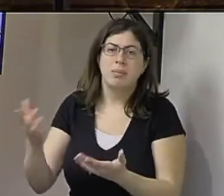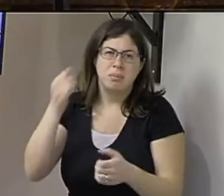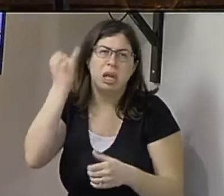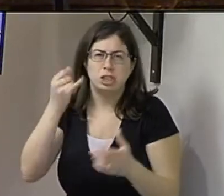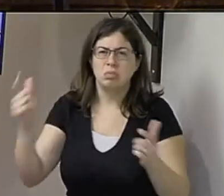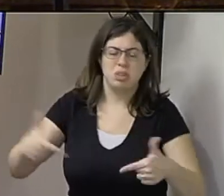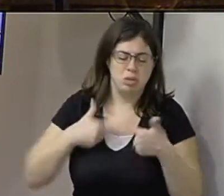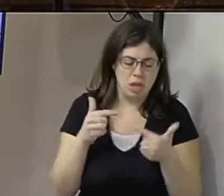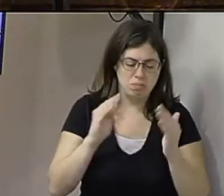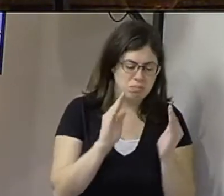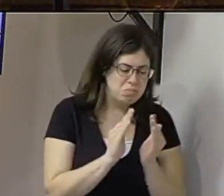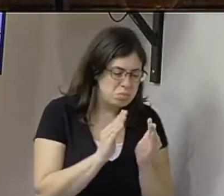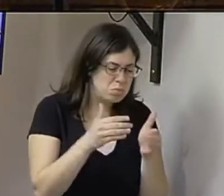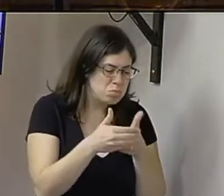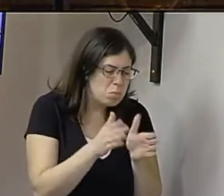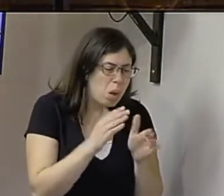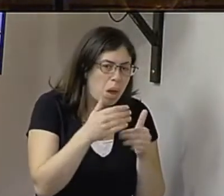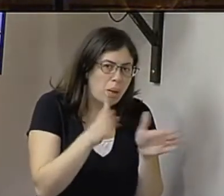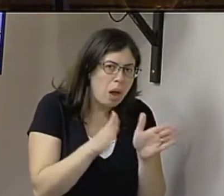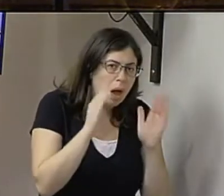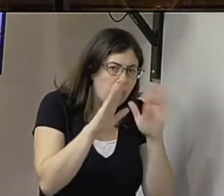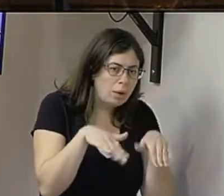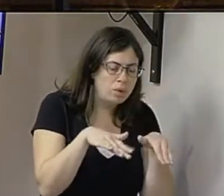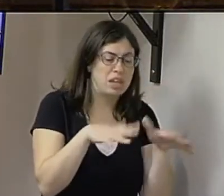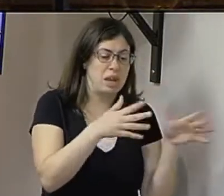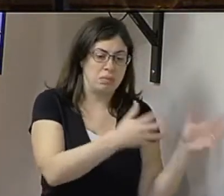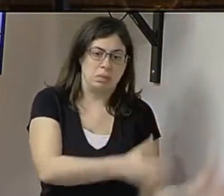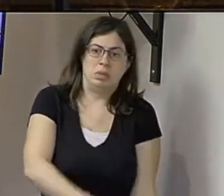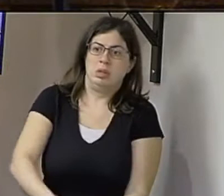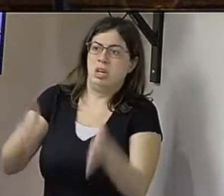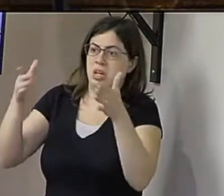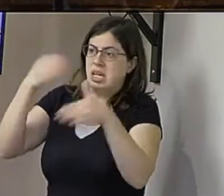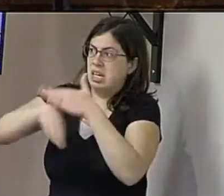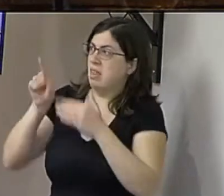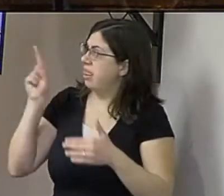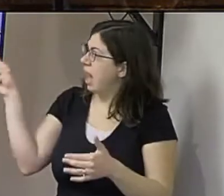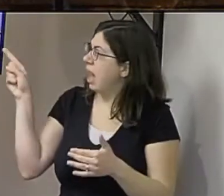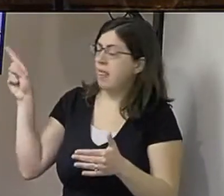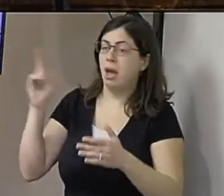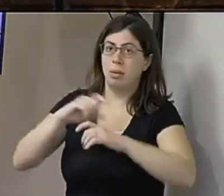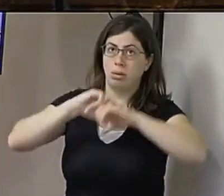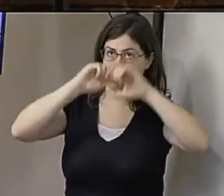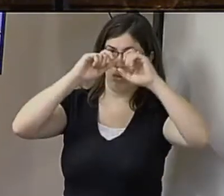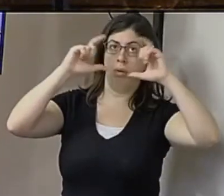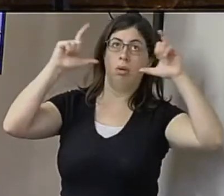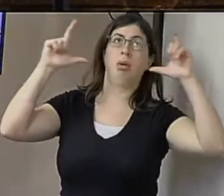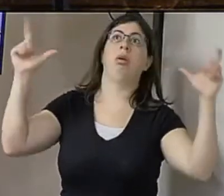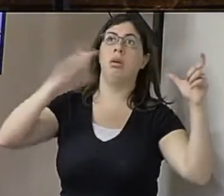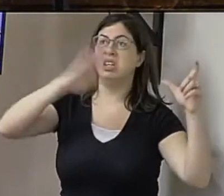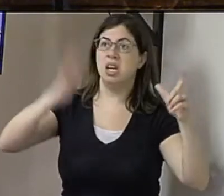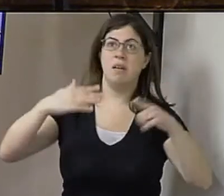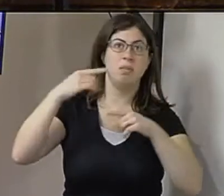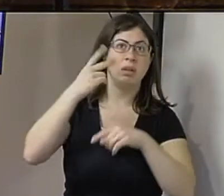your life in a tiny little, you know, mud brick hut, and that's your life, and you get brought into something like this. This would have been unlike anything you had ever seen before in your life.